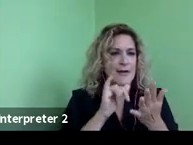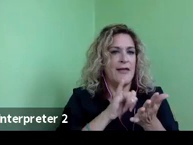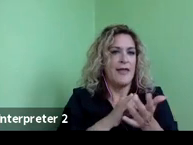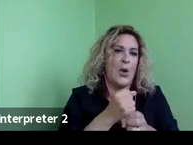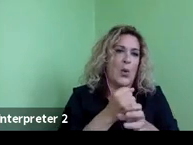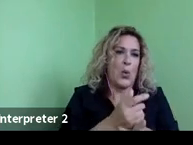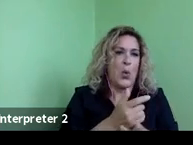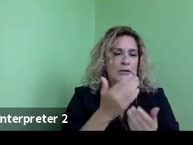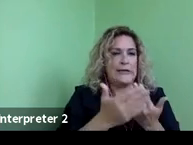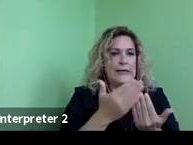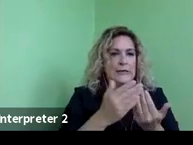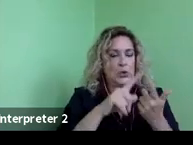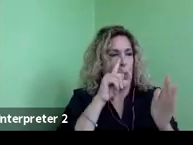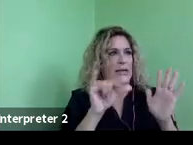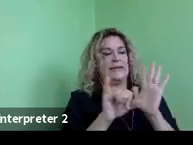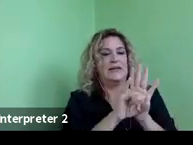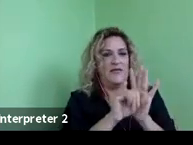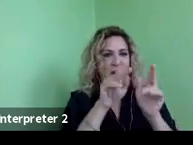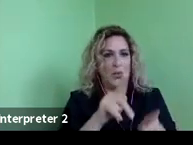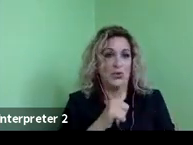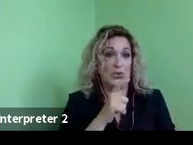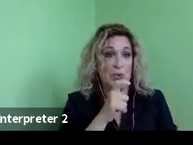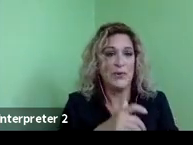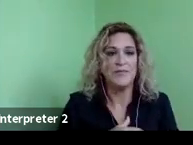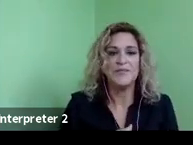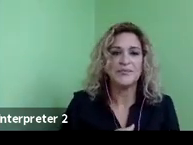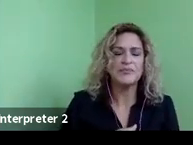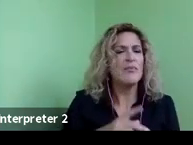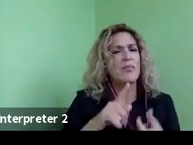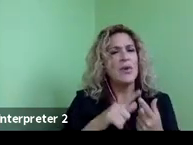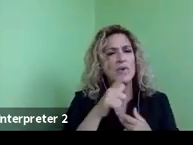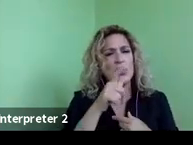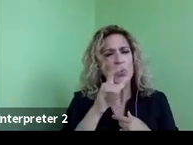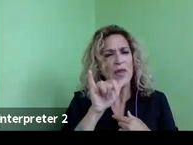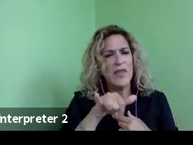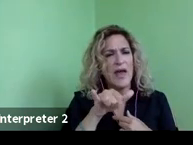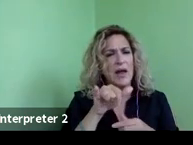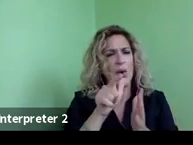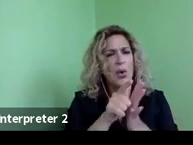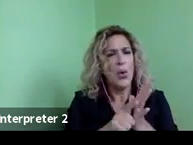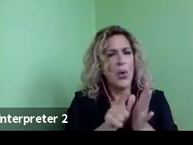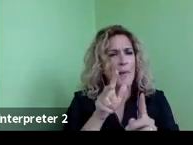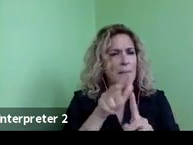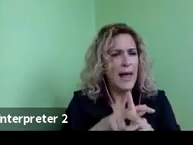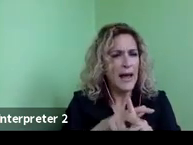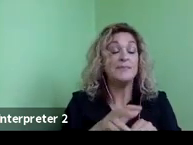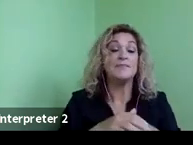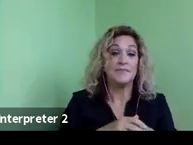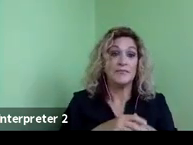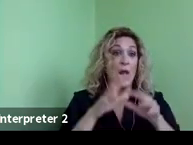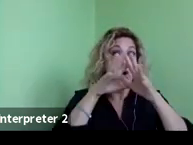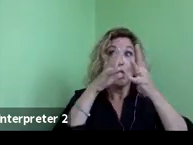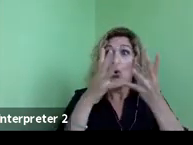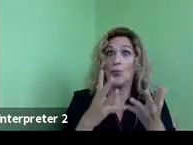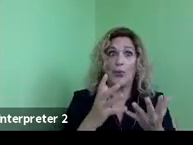So to whom and what does the law apply? Well, it applies globally to any victim service program